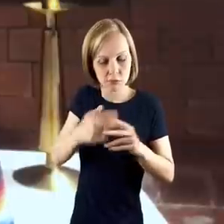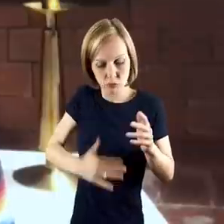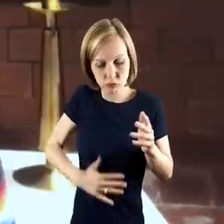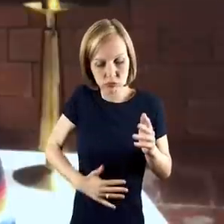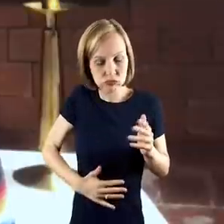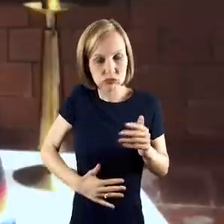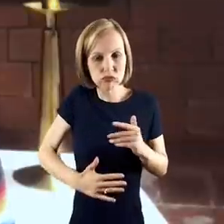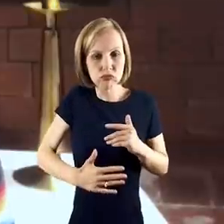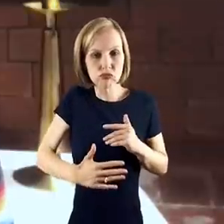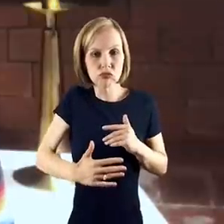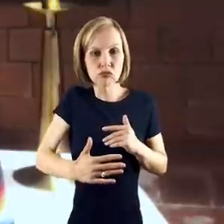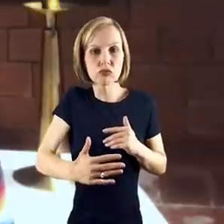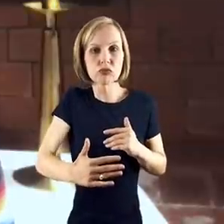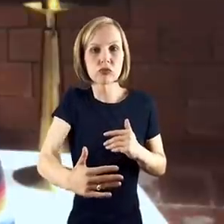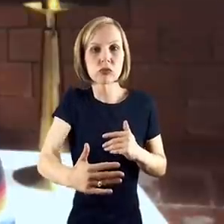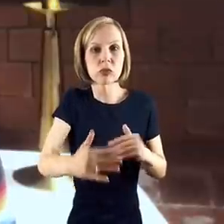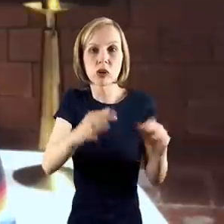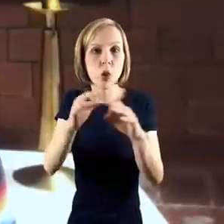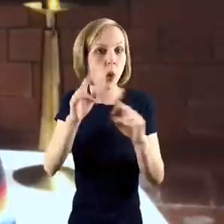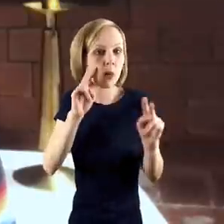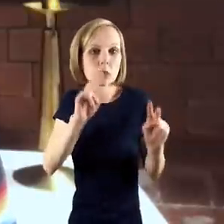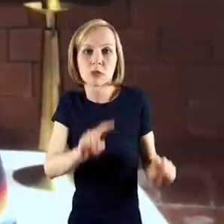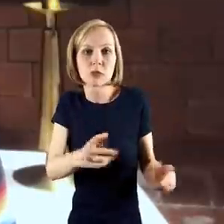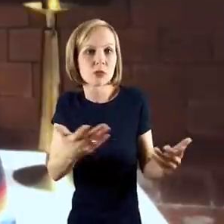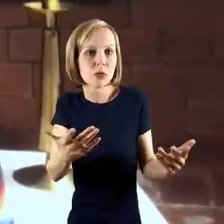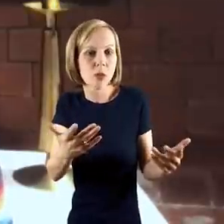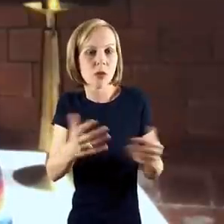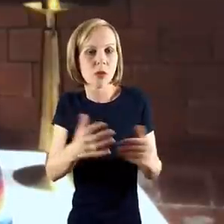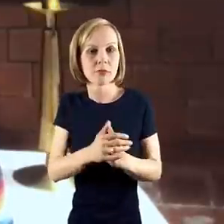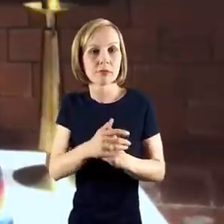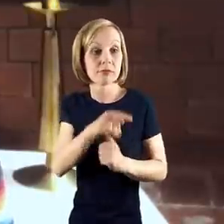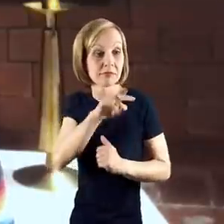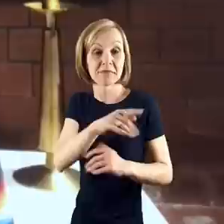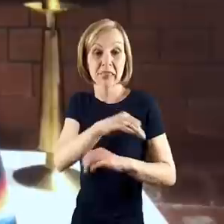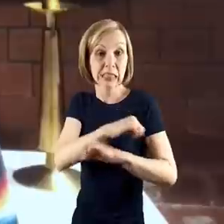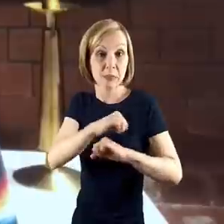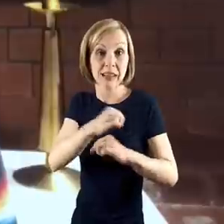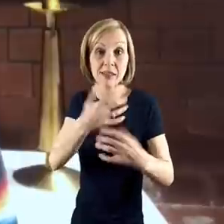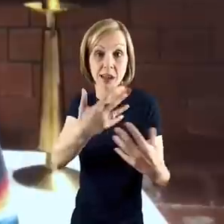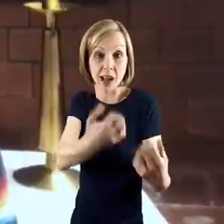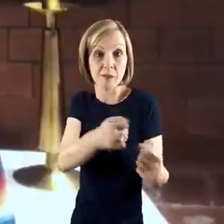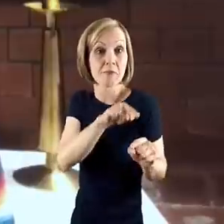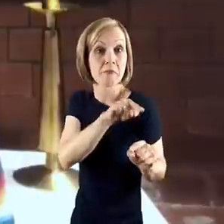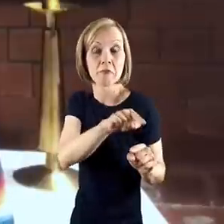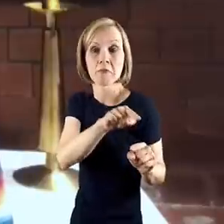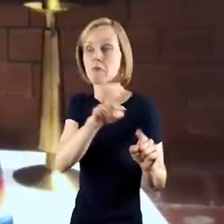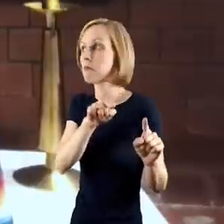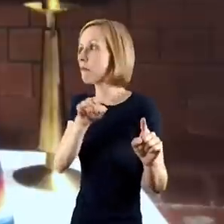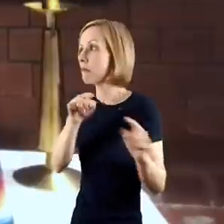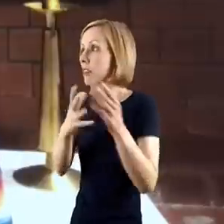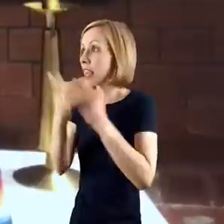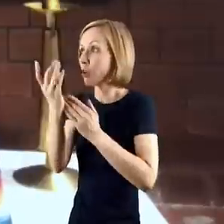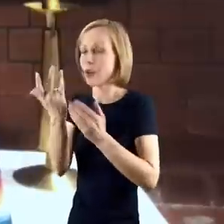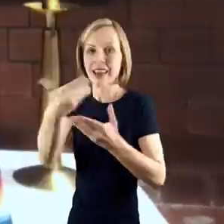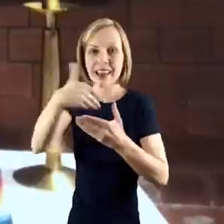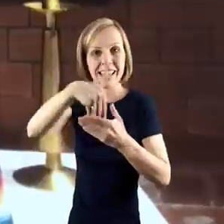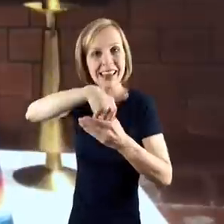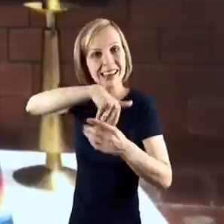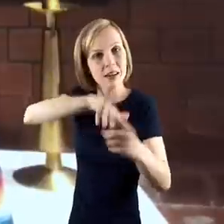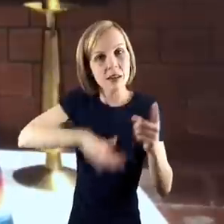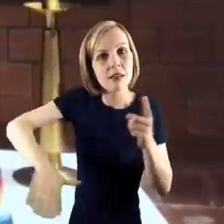unseen, in her womb. Mary made room for God, and God steps into our world.